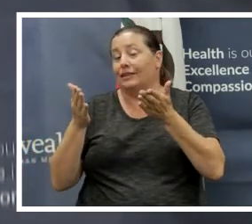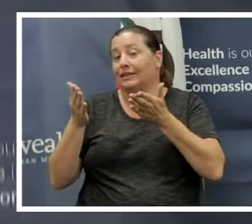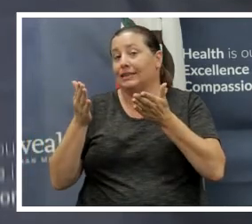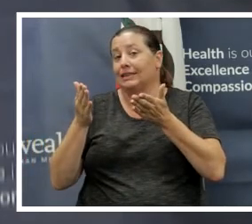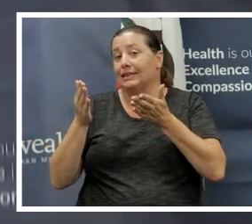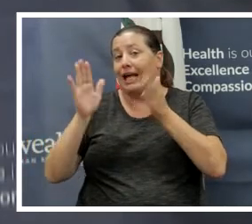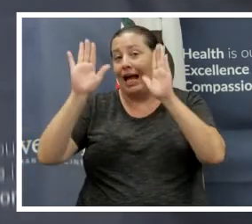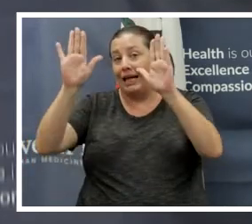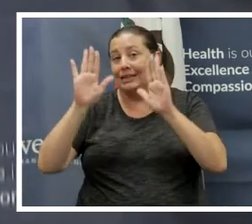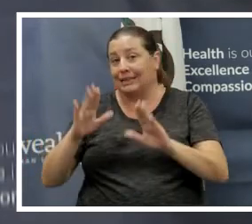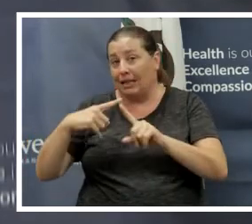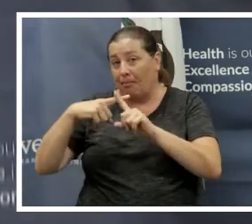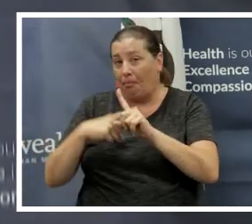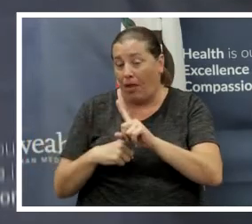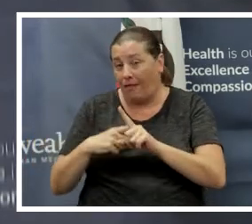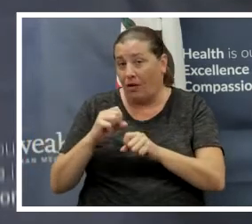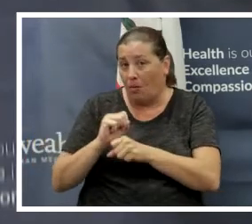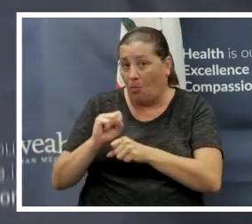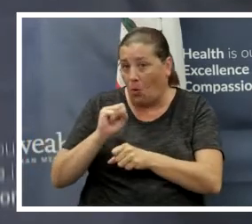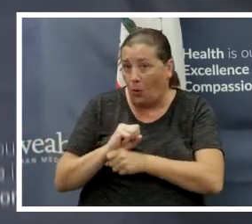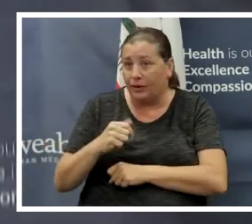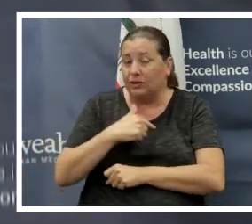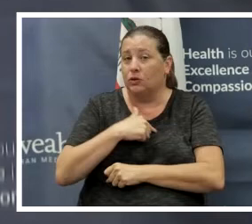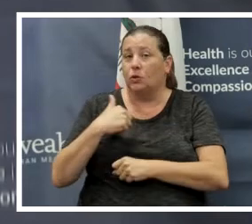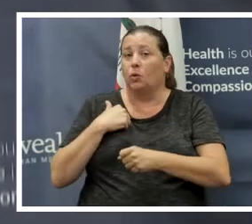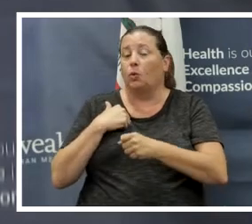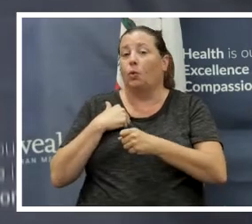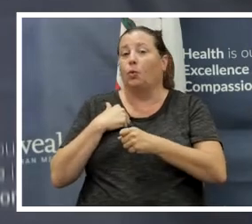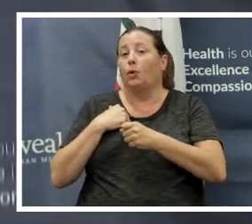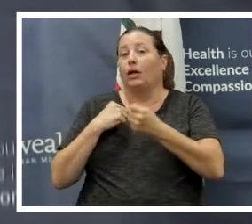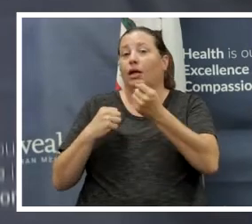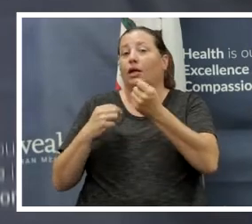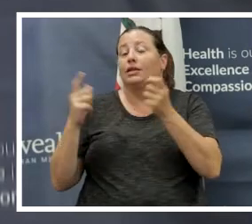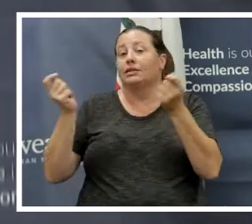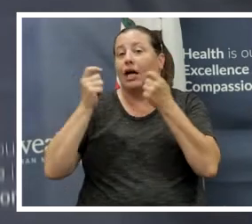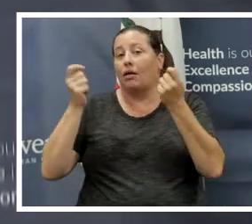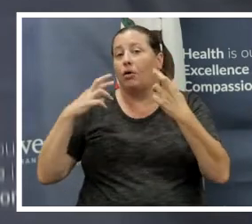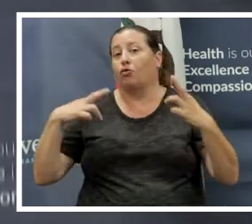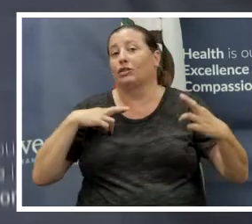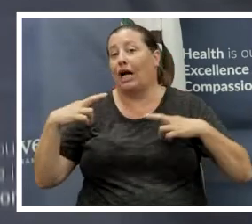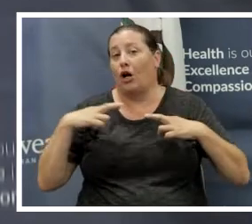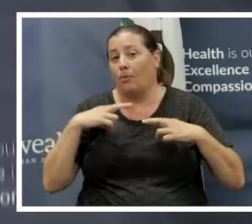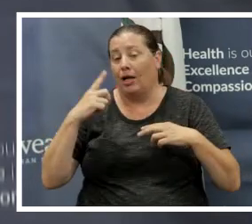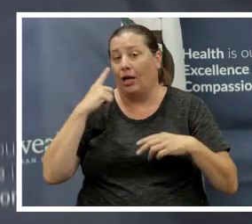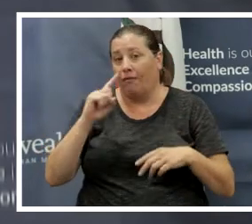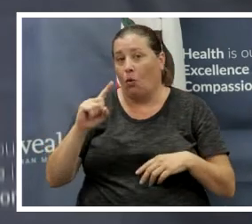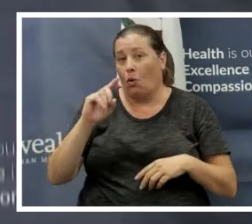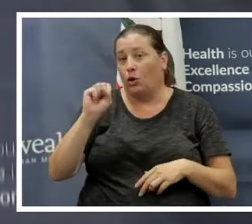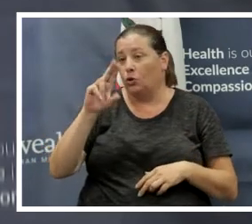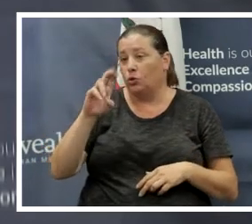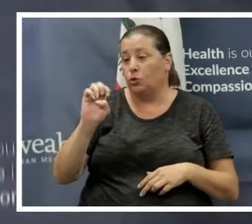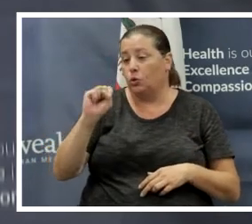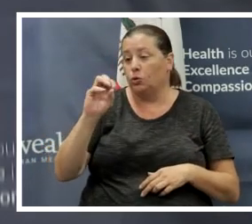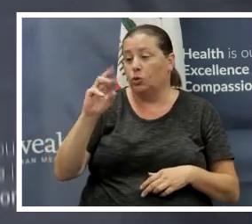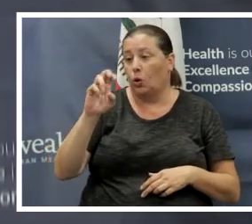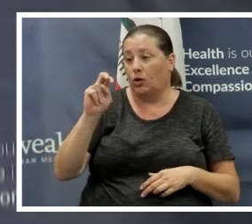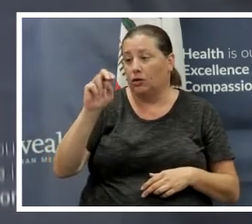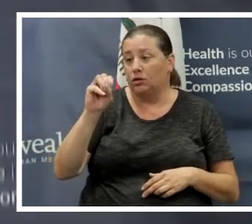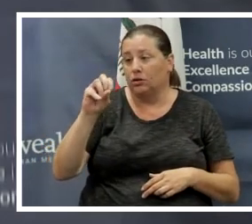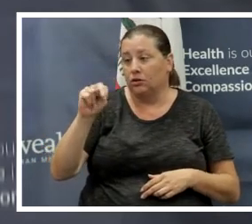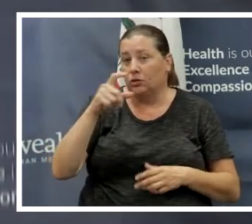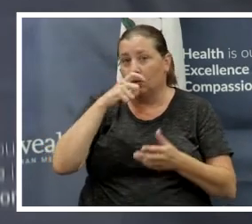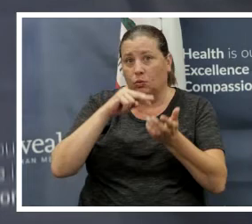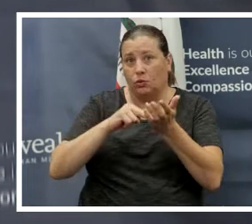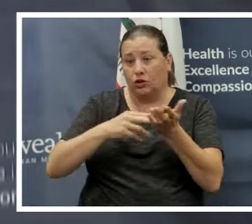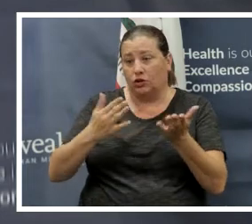Month employees. We celebrated the retirement of Sue Sorensen, a nurse here at Kaweah Delta for 41 years. They all wore